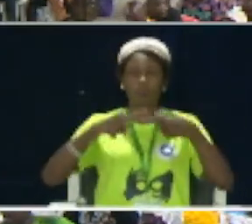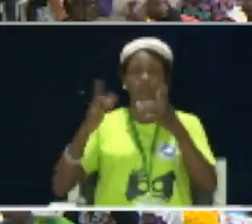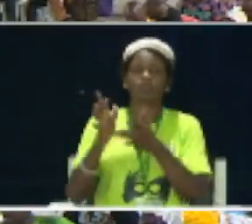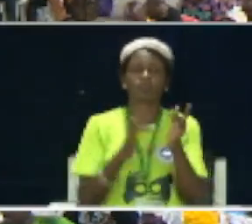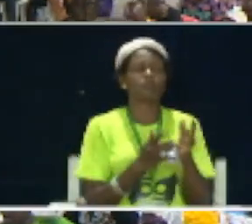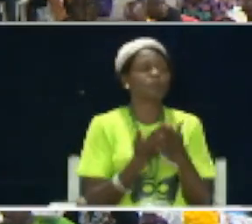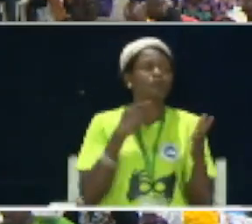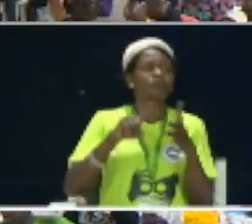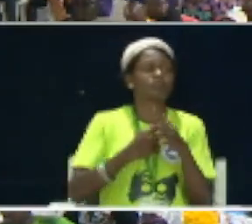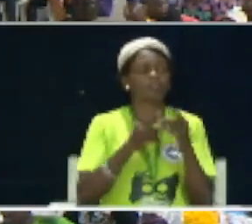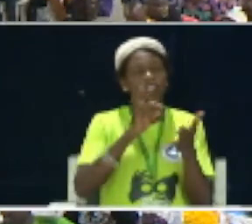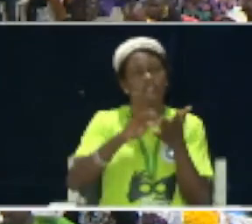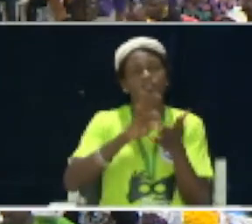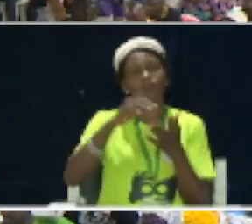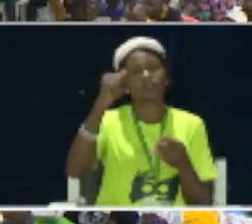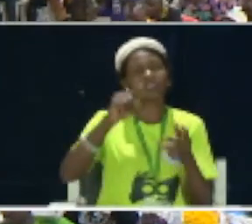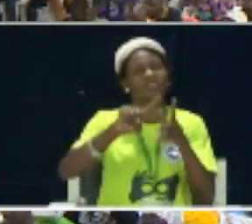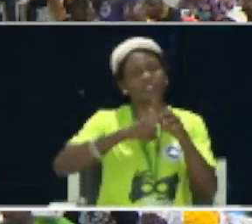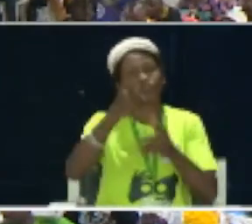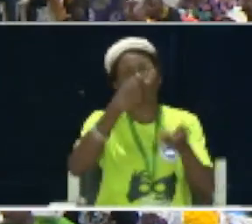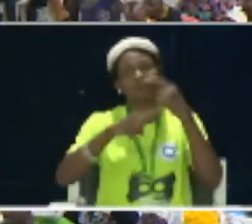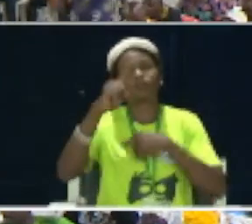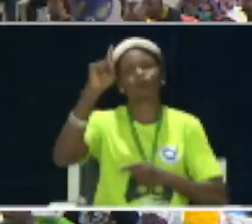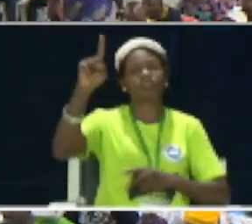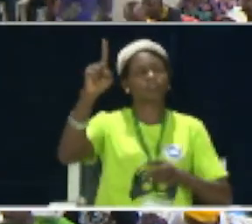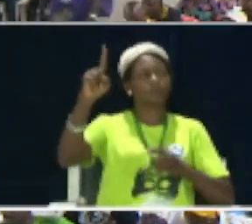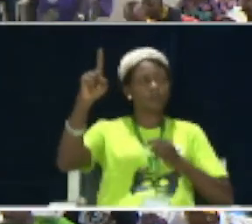Before I finish counting to 10, start coming. 1.